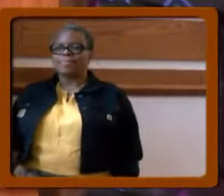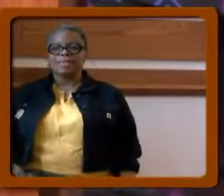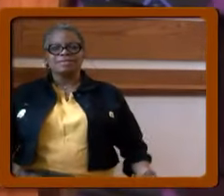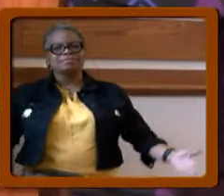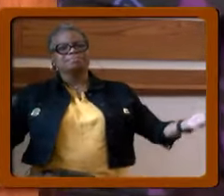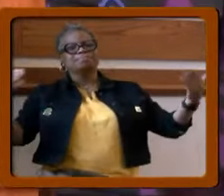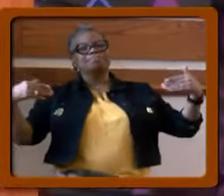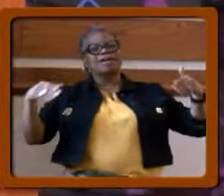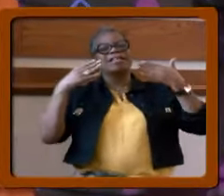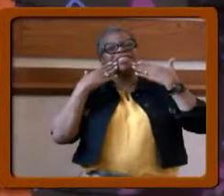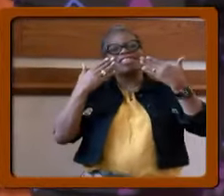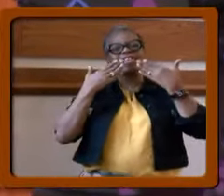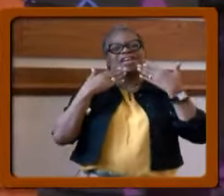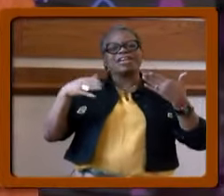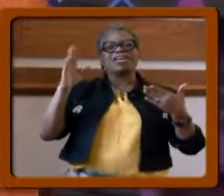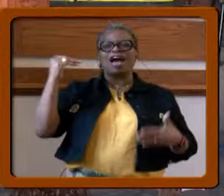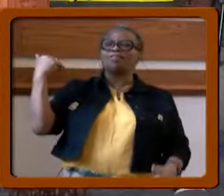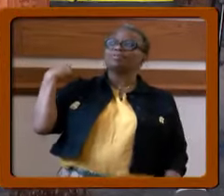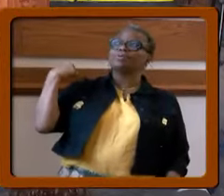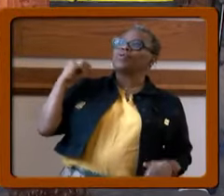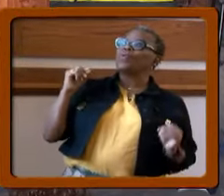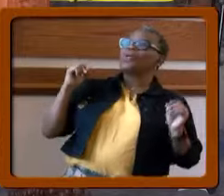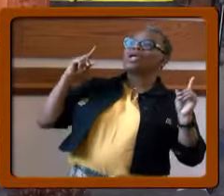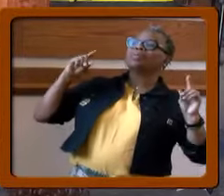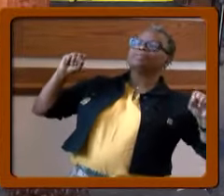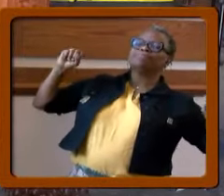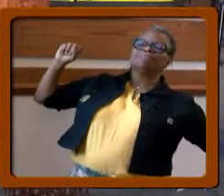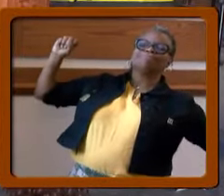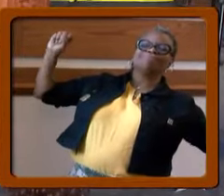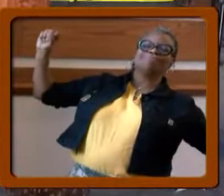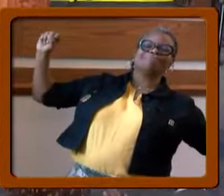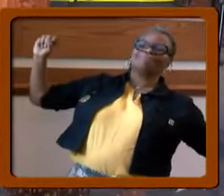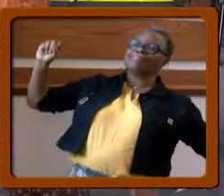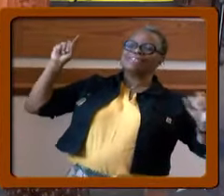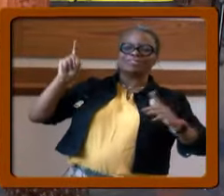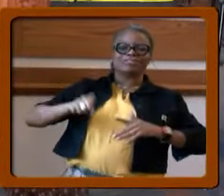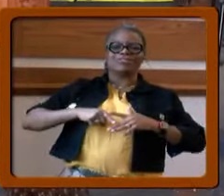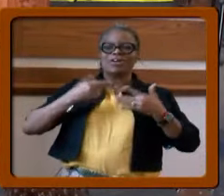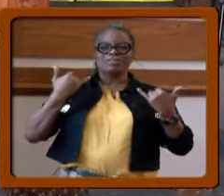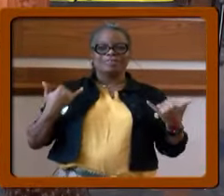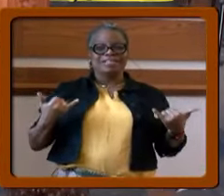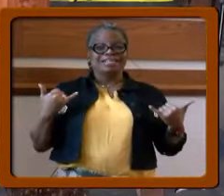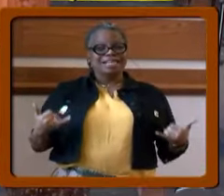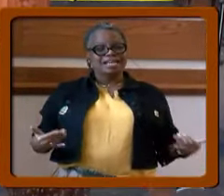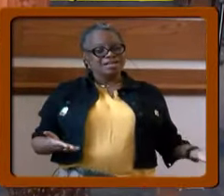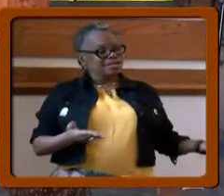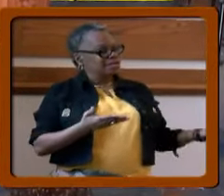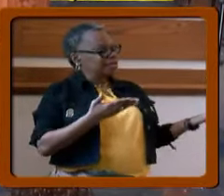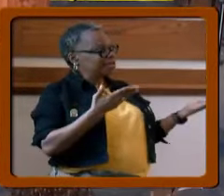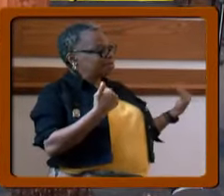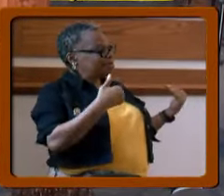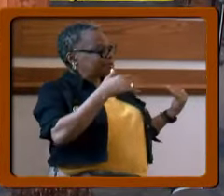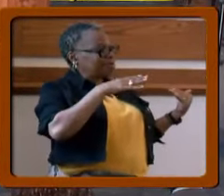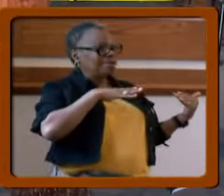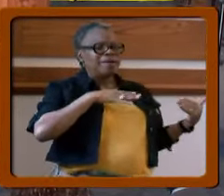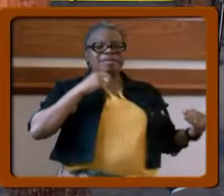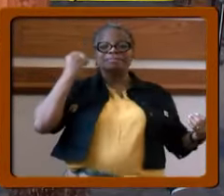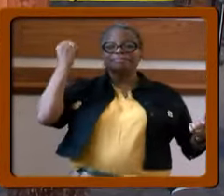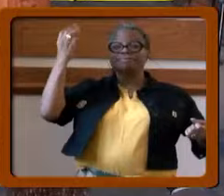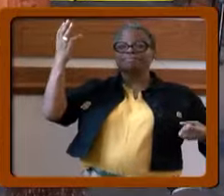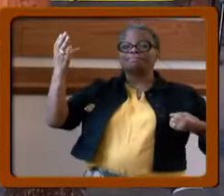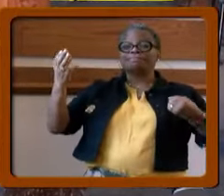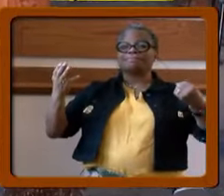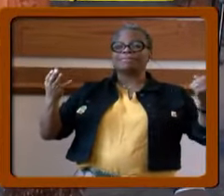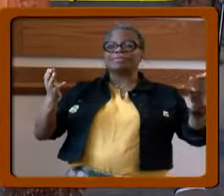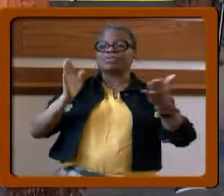Come on, thank God for waking me up this morning. Thank God for starting me on my way. Come on, men. Let's sing to the glory